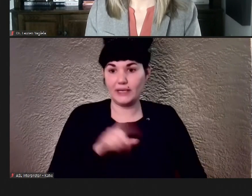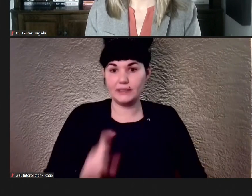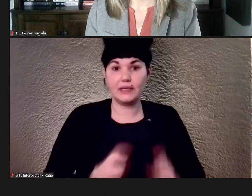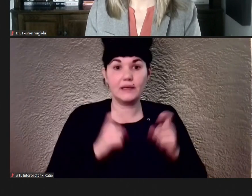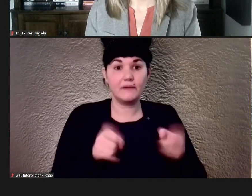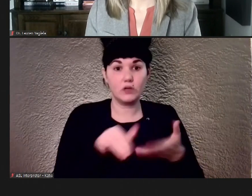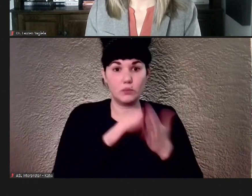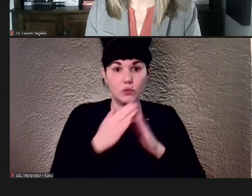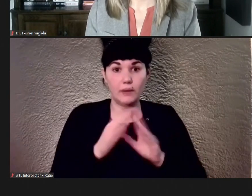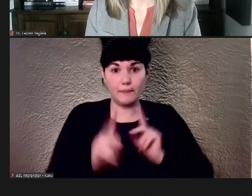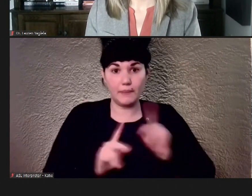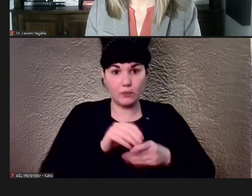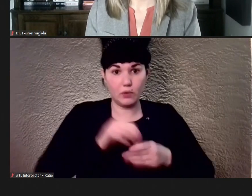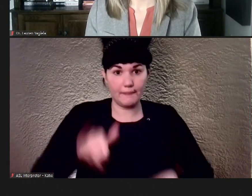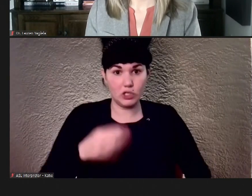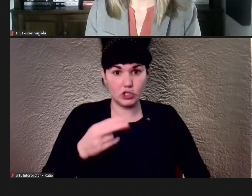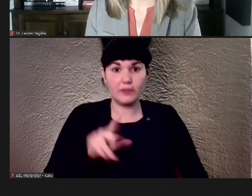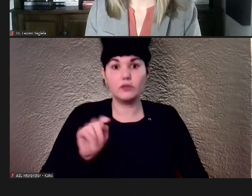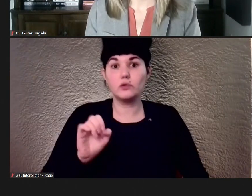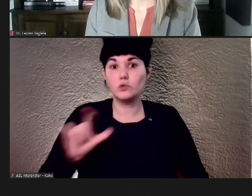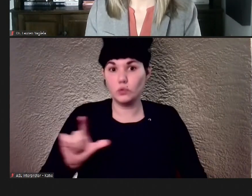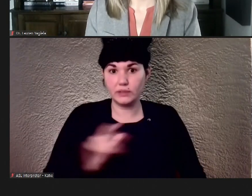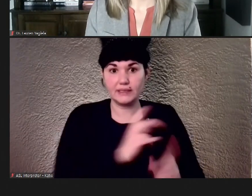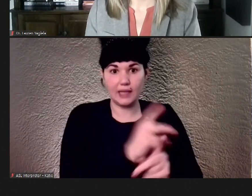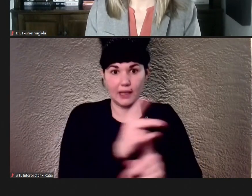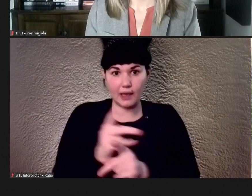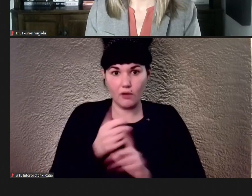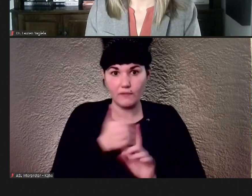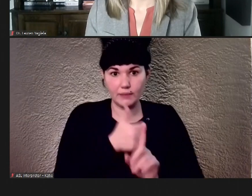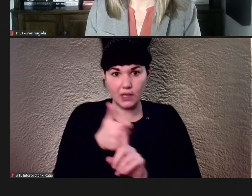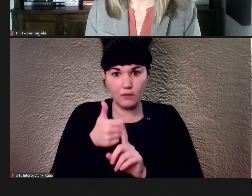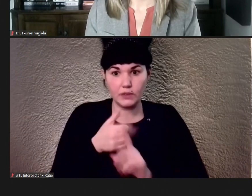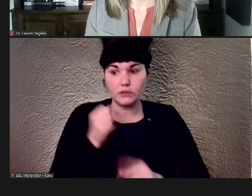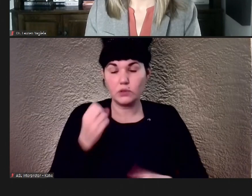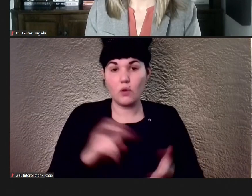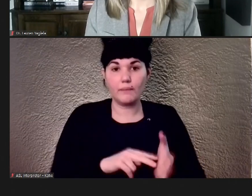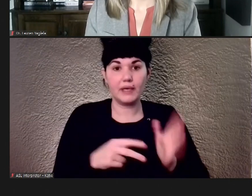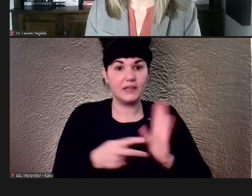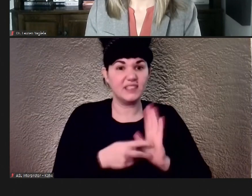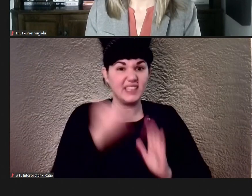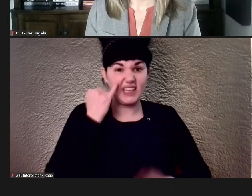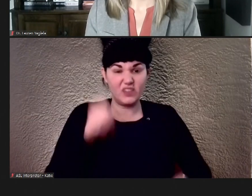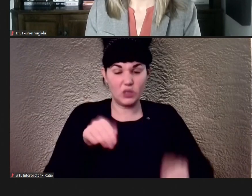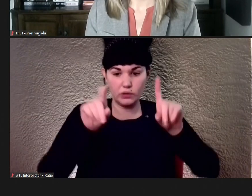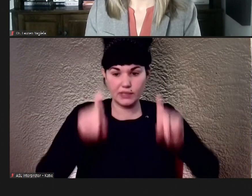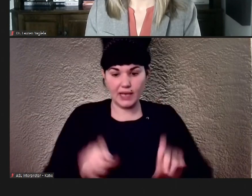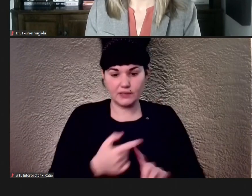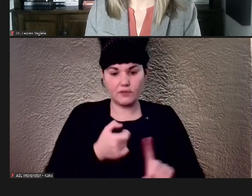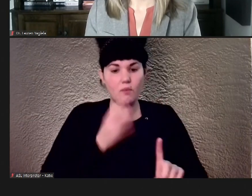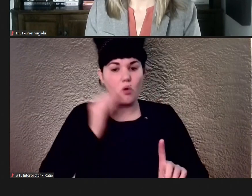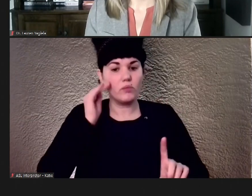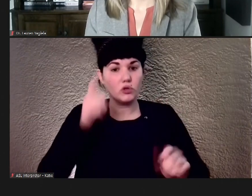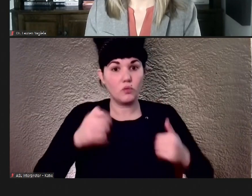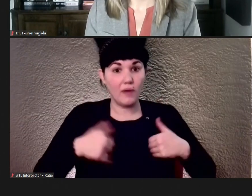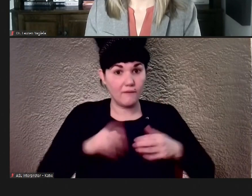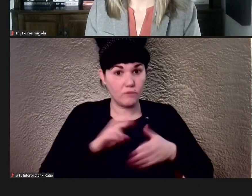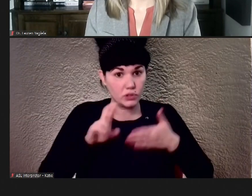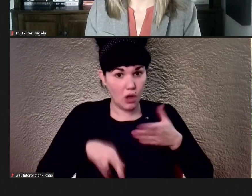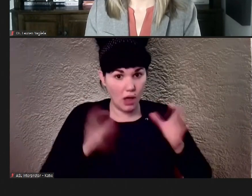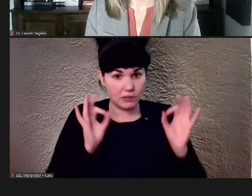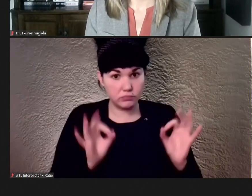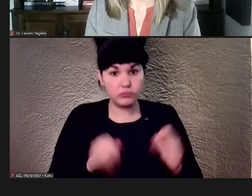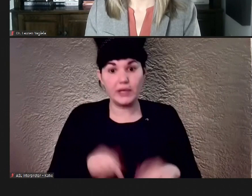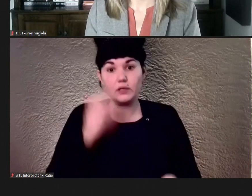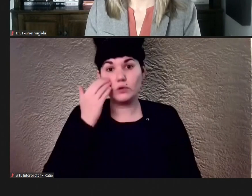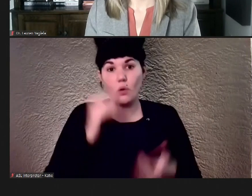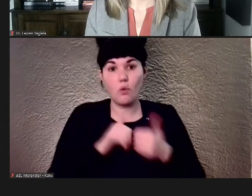Michiganders the tools they need to take care of themselves. So that means that if you test at home and you have the results at home and you know how